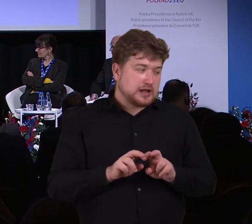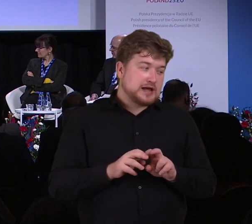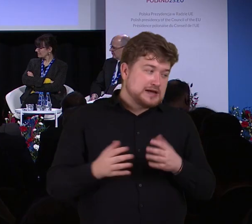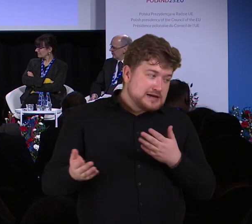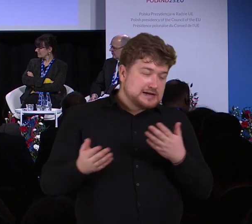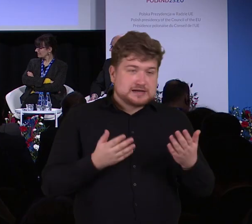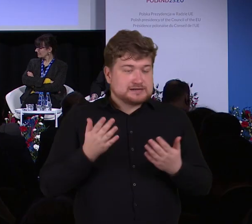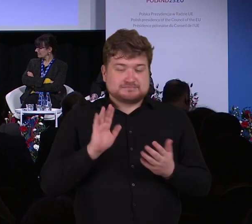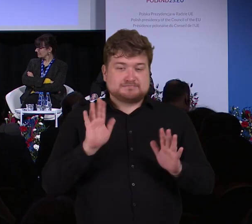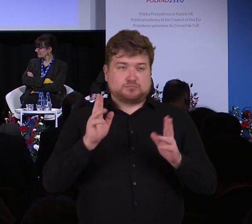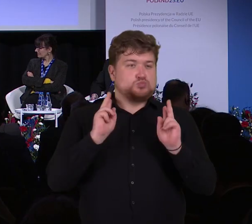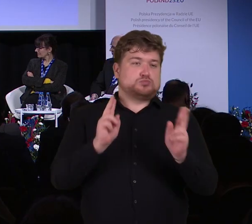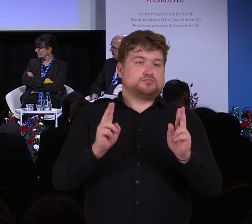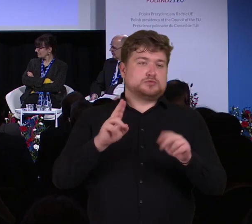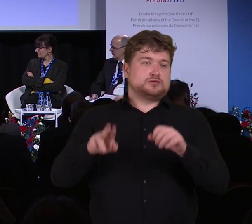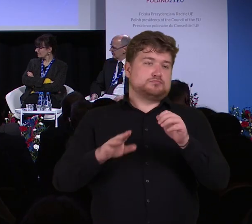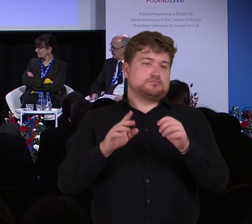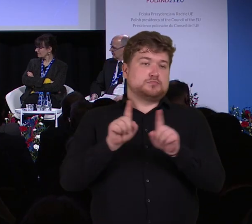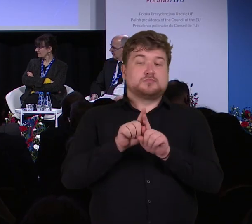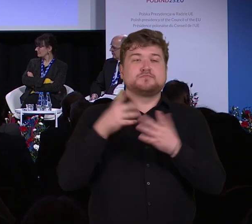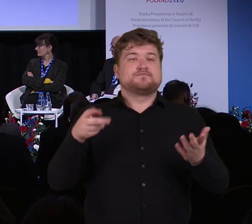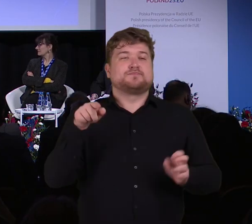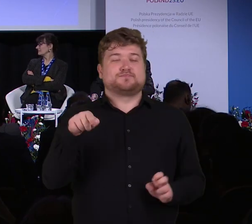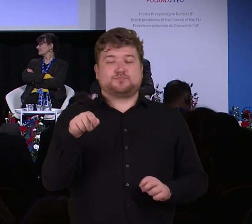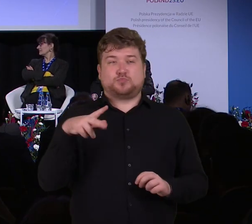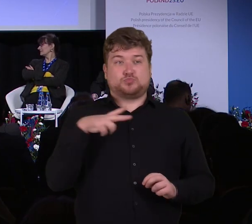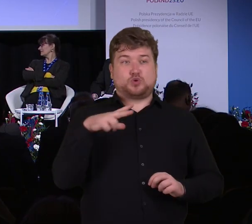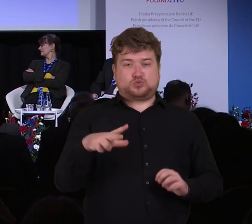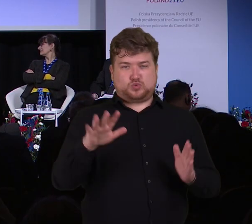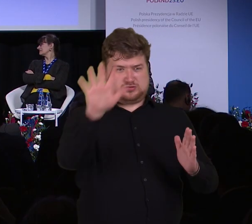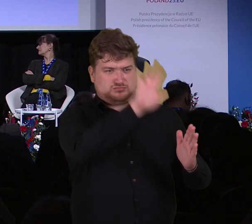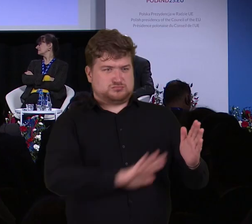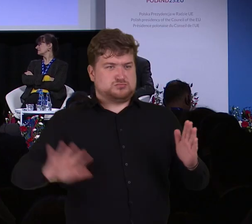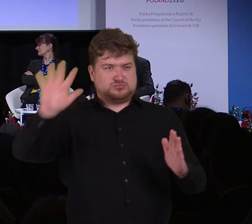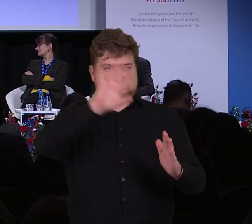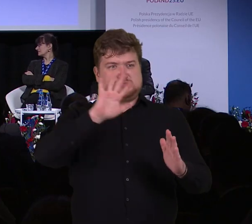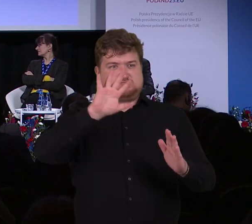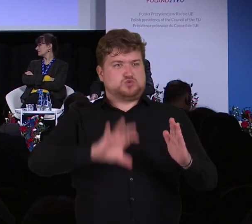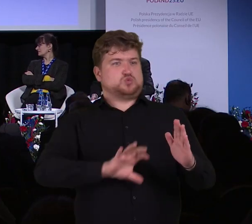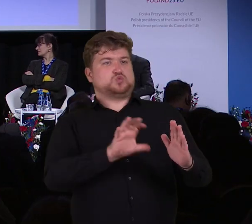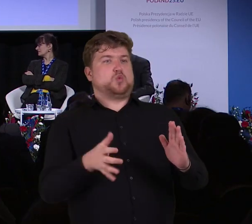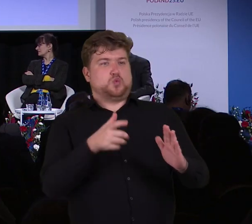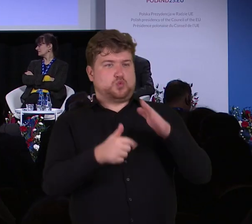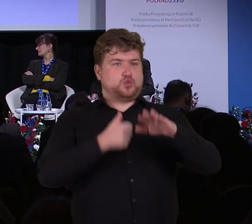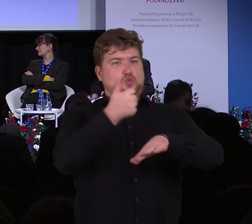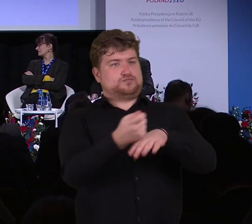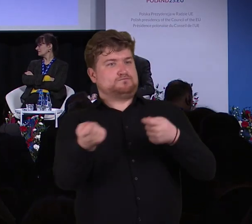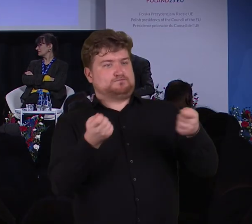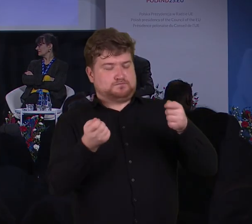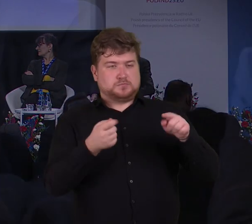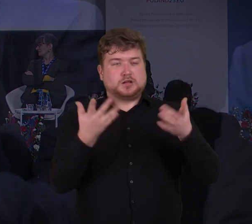for a set of municipalities from different from different NUTS Level